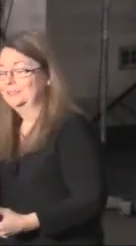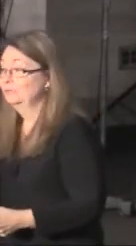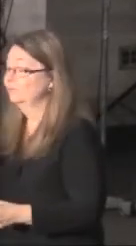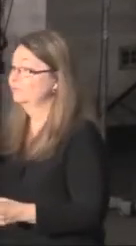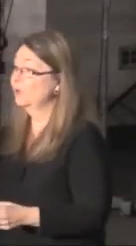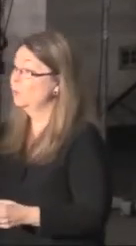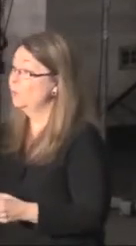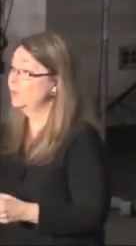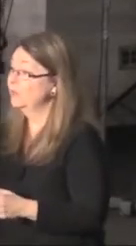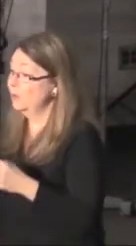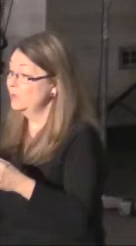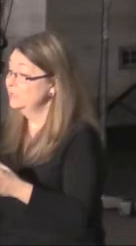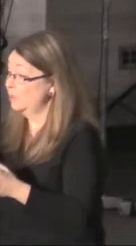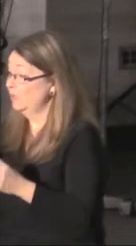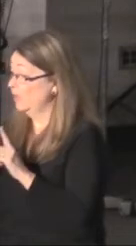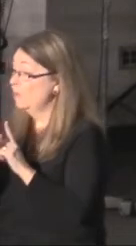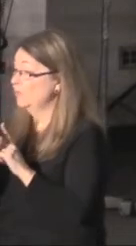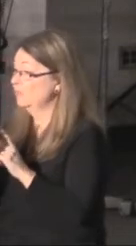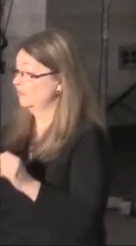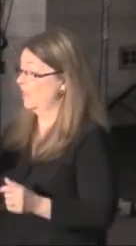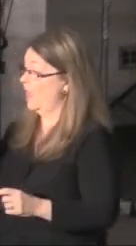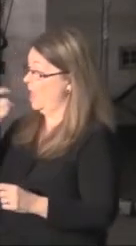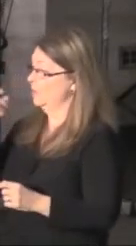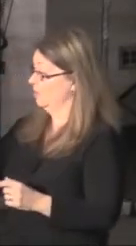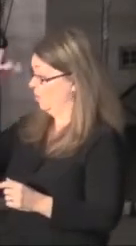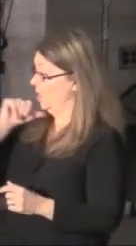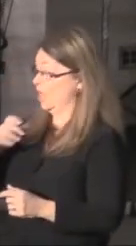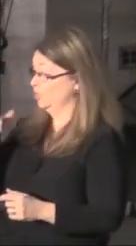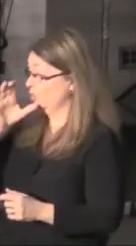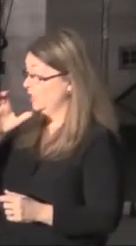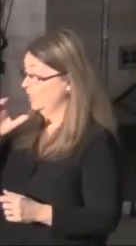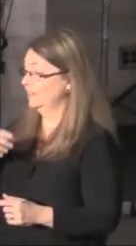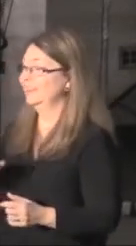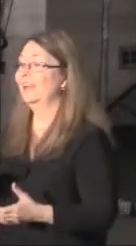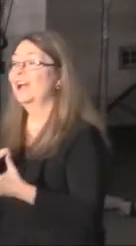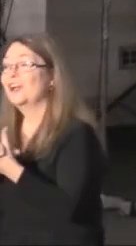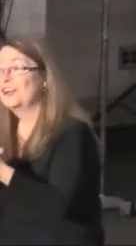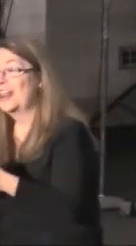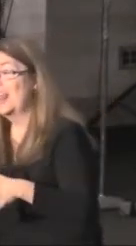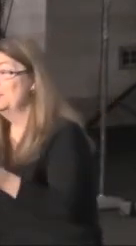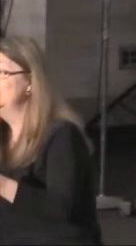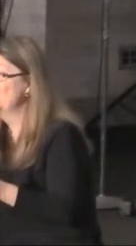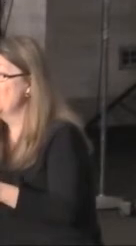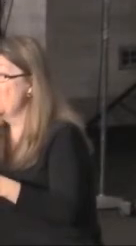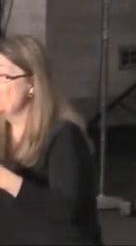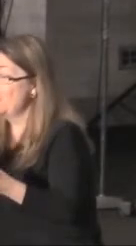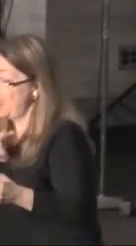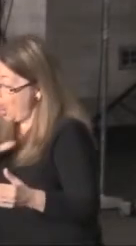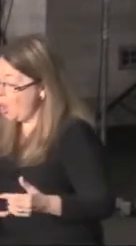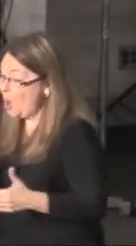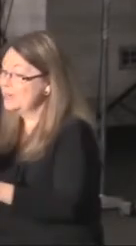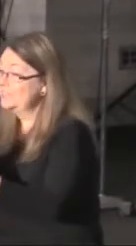said, well, when somebody comes up, the first question they ask is, why aren't you drinking? And he says, congratulations, let me share with you my Lord and Savior Jesus